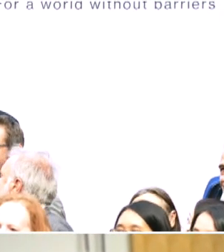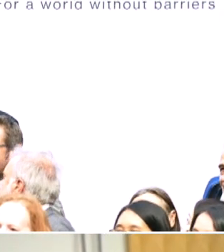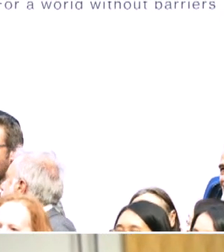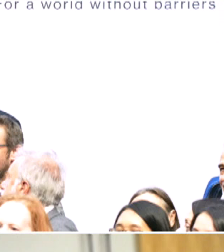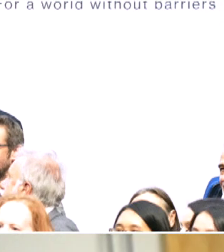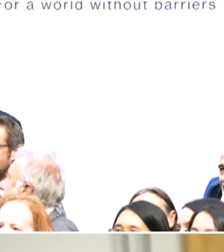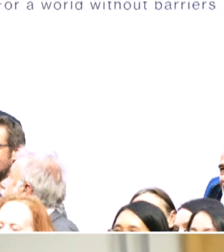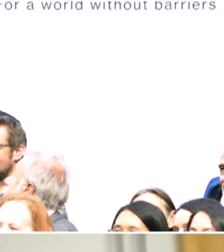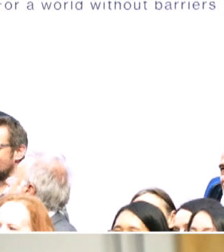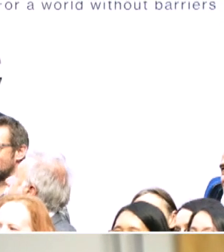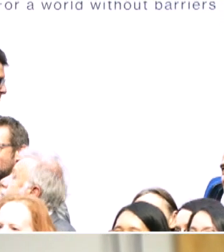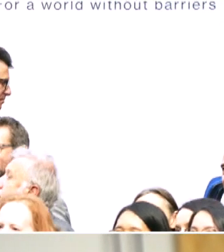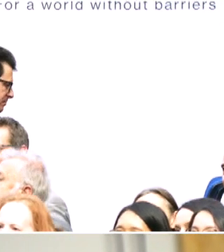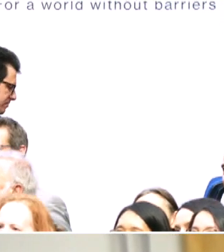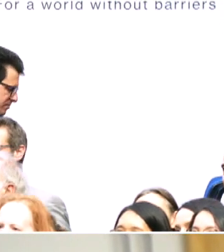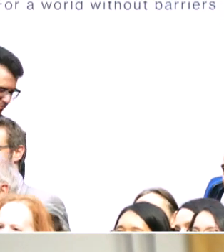borders, zero